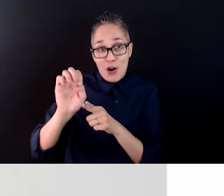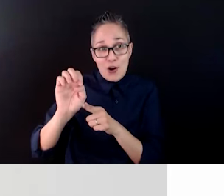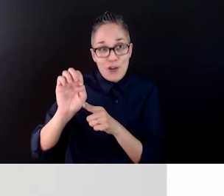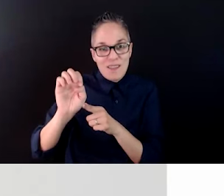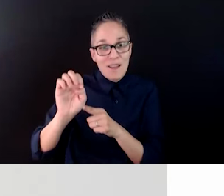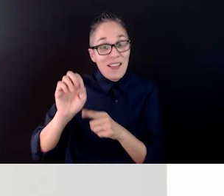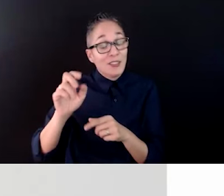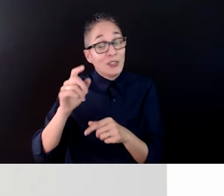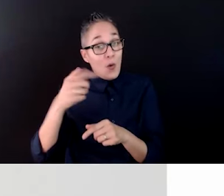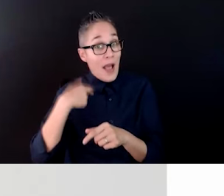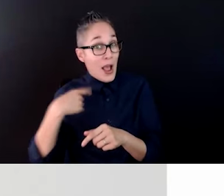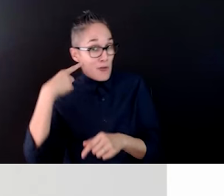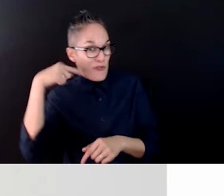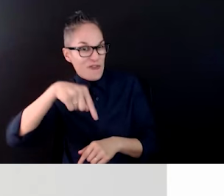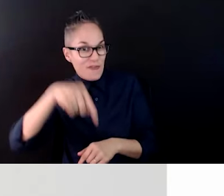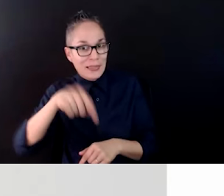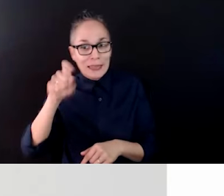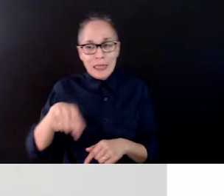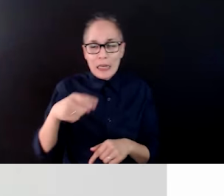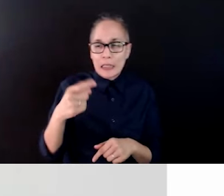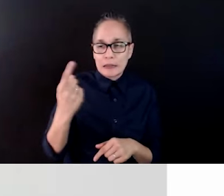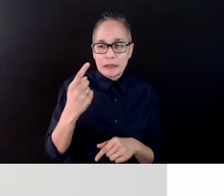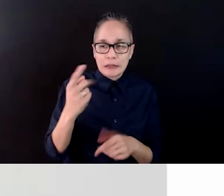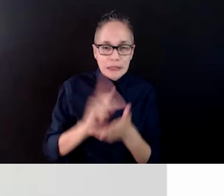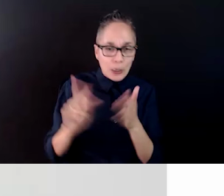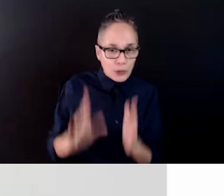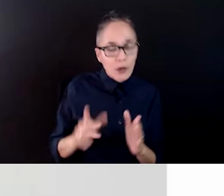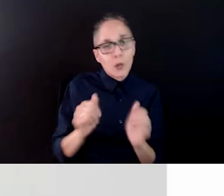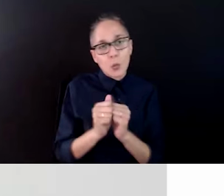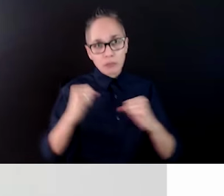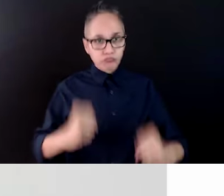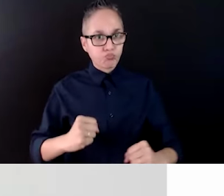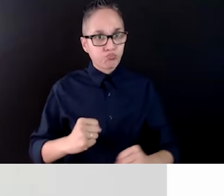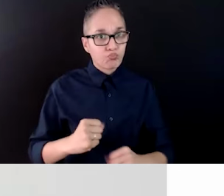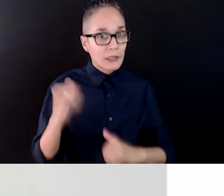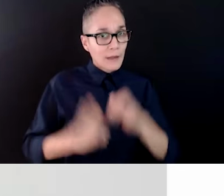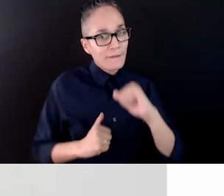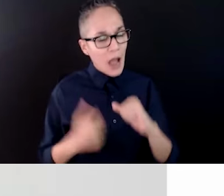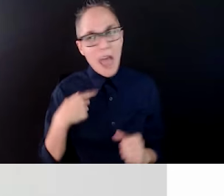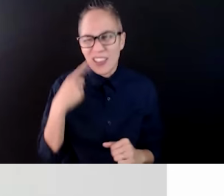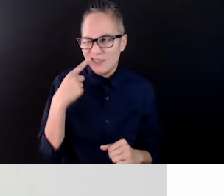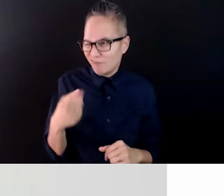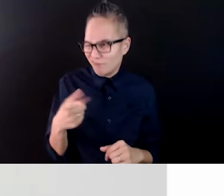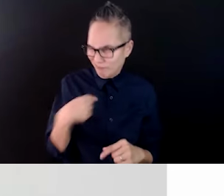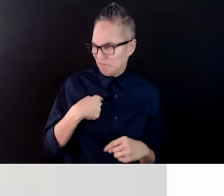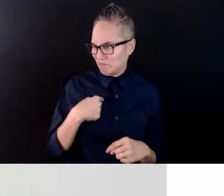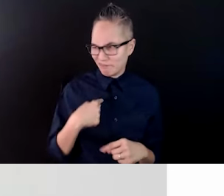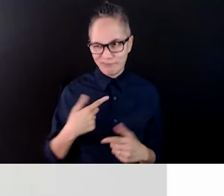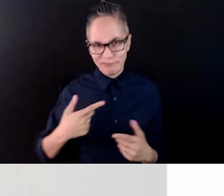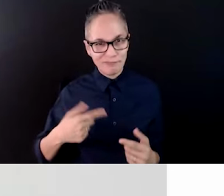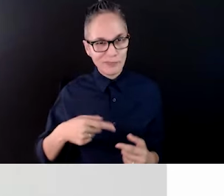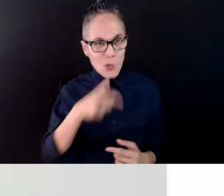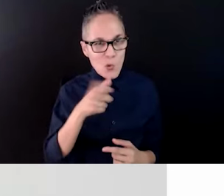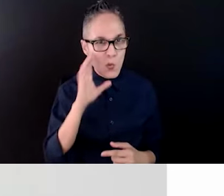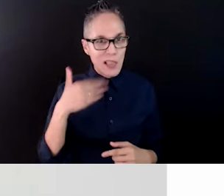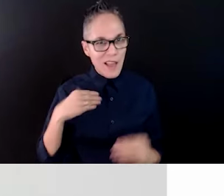new secretary with a little backbone, I was definitely like a shoo-in, like who's going to have